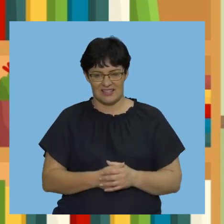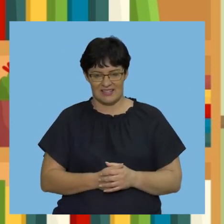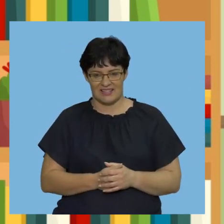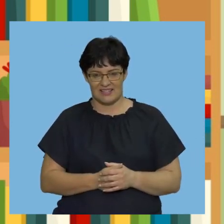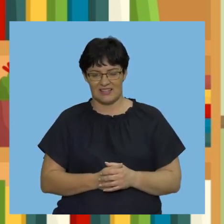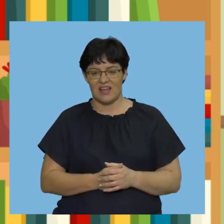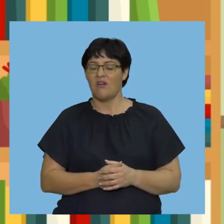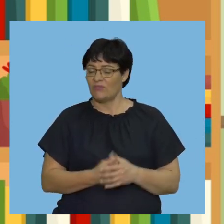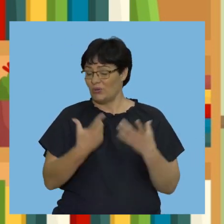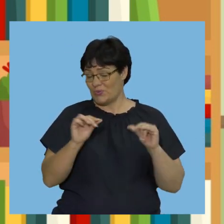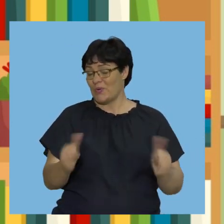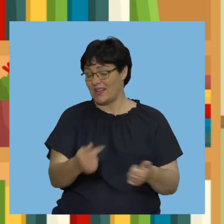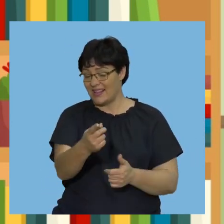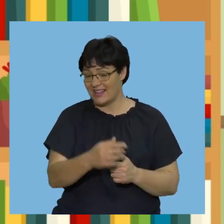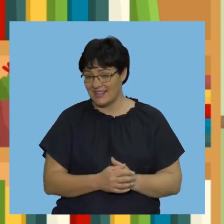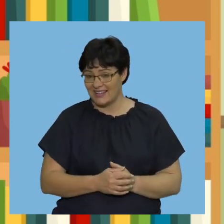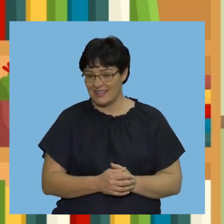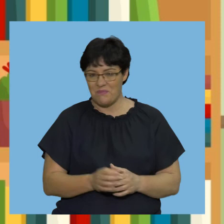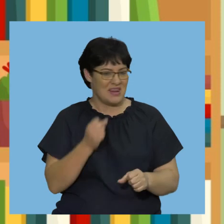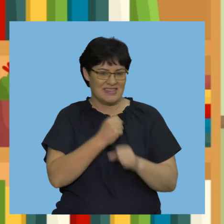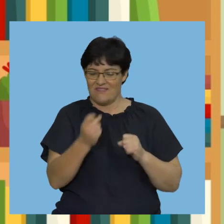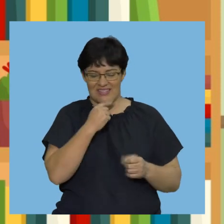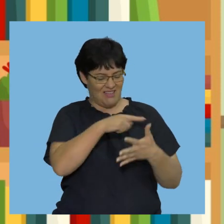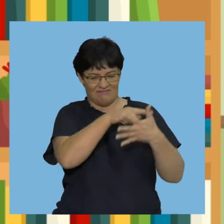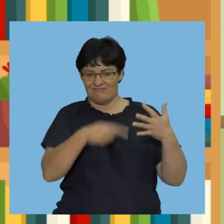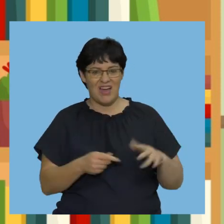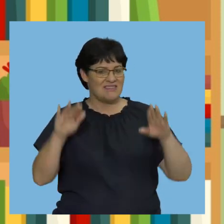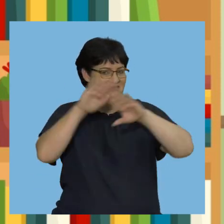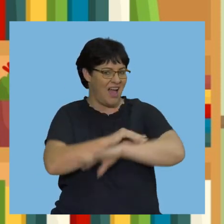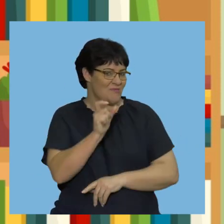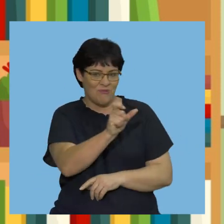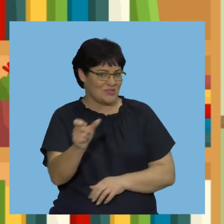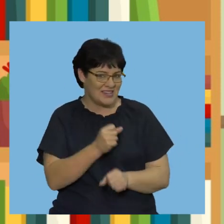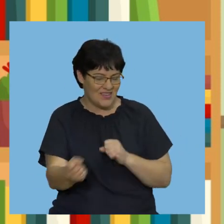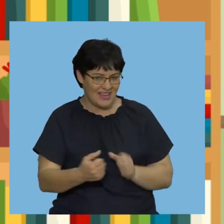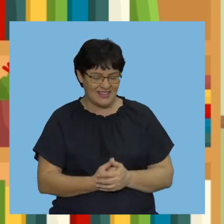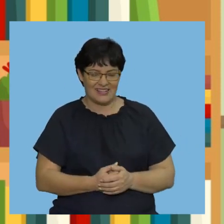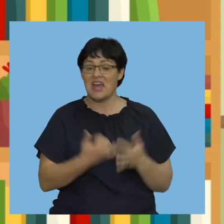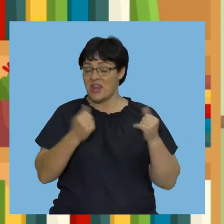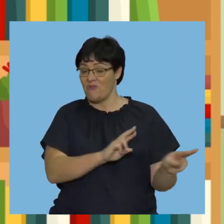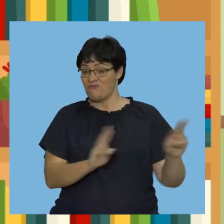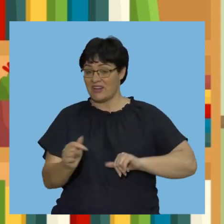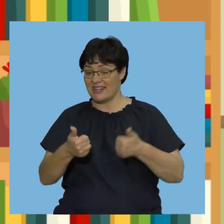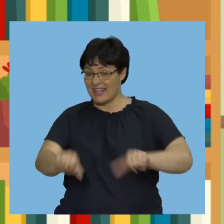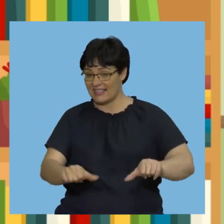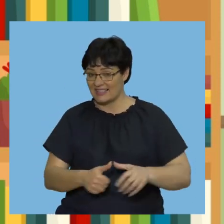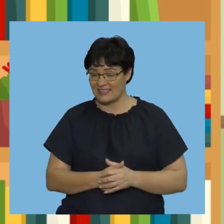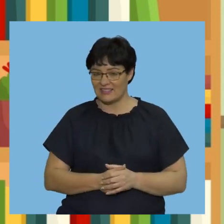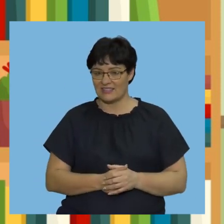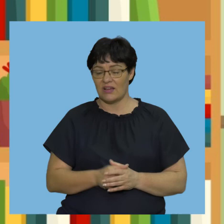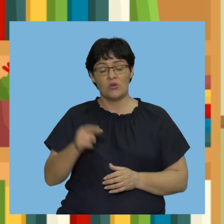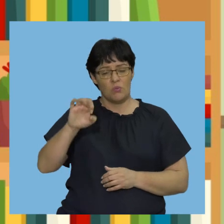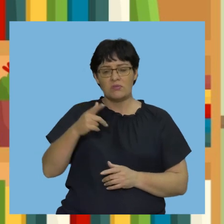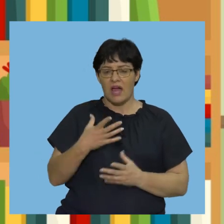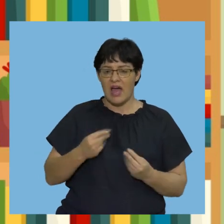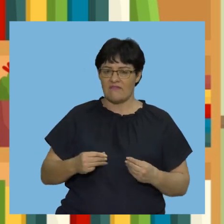one. I didn't say one of the nighttime words. Get ready for the next one. Nomsa had a bath and put